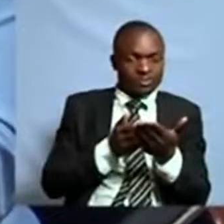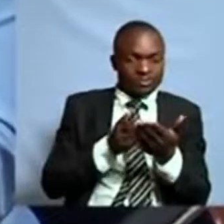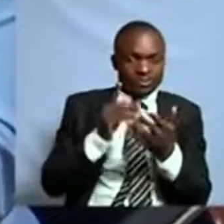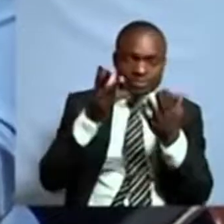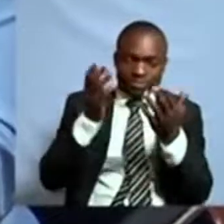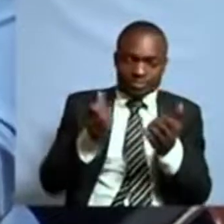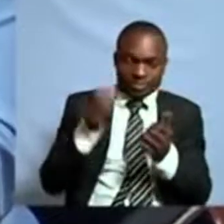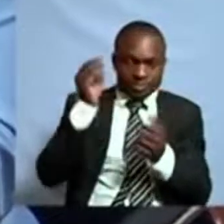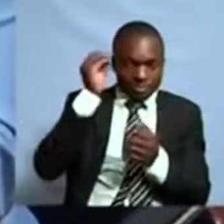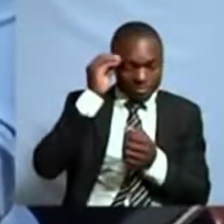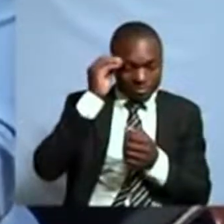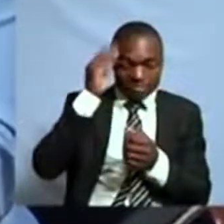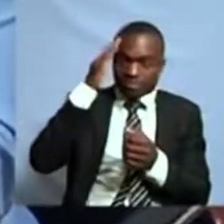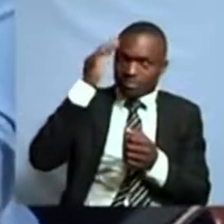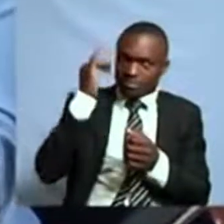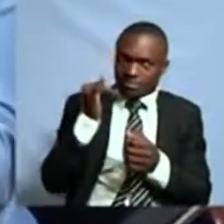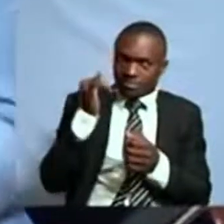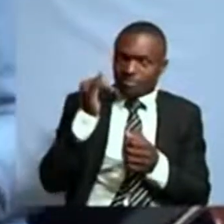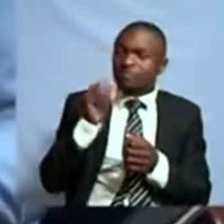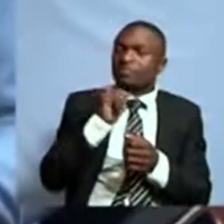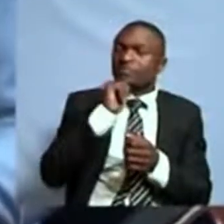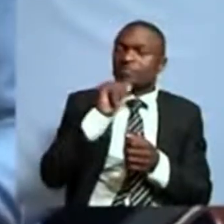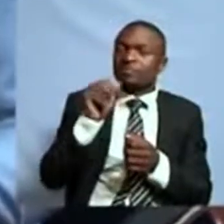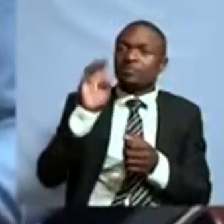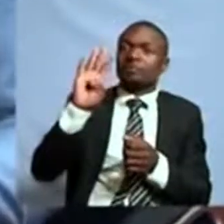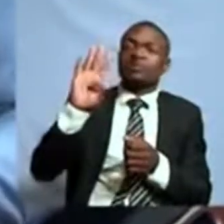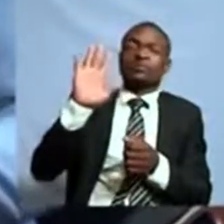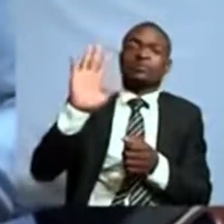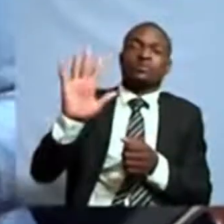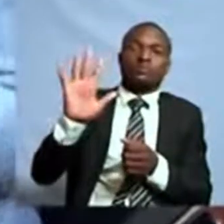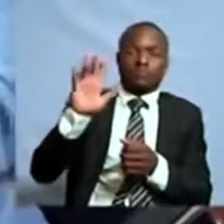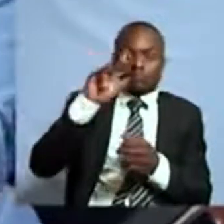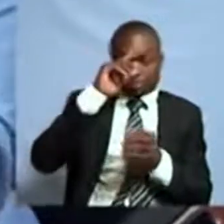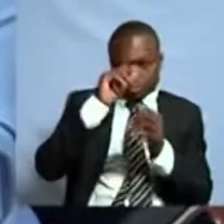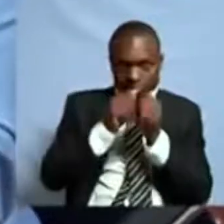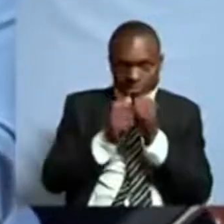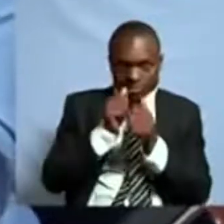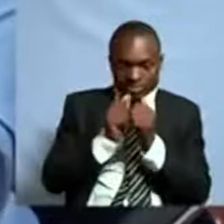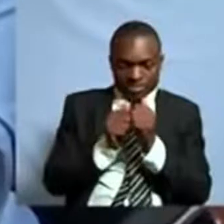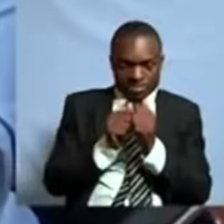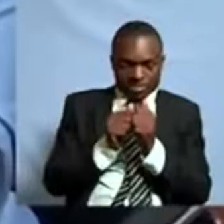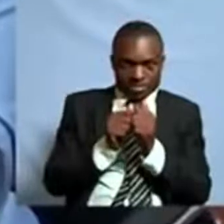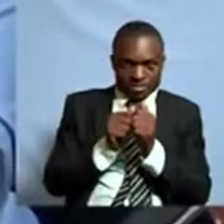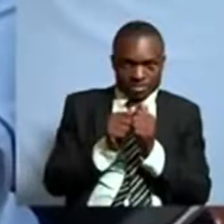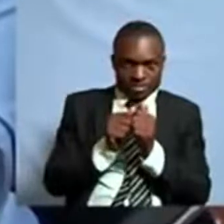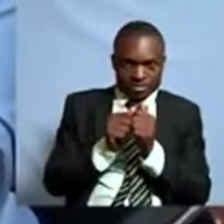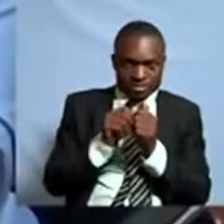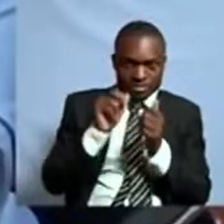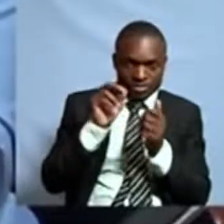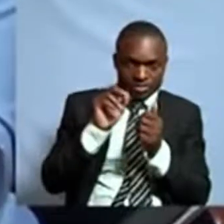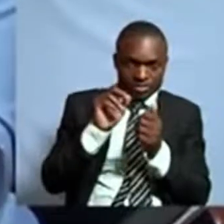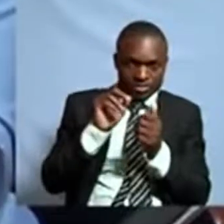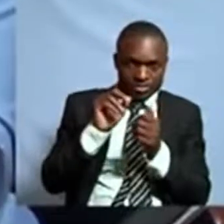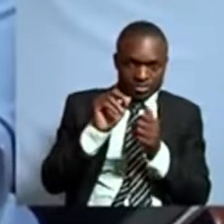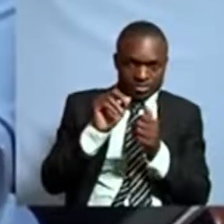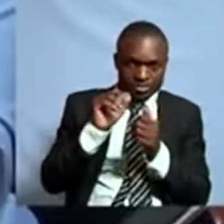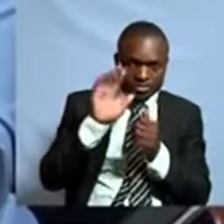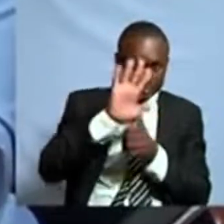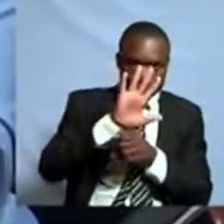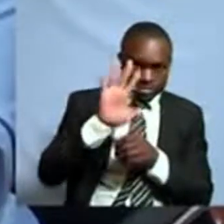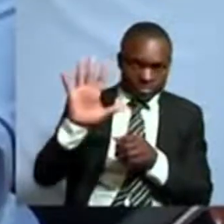to find out why not even 45? Because early retirement is at, I'm sure it's at